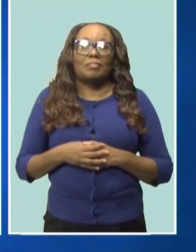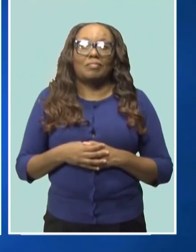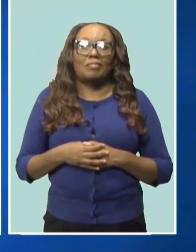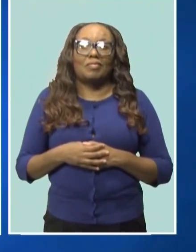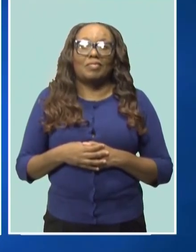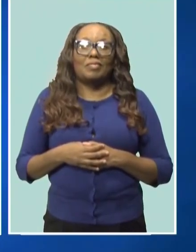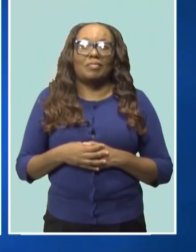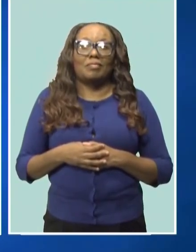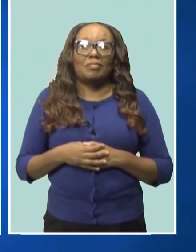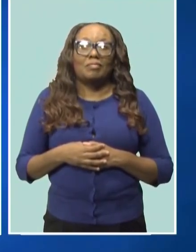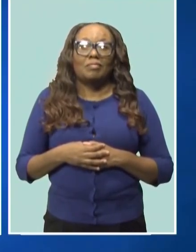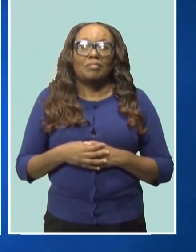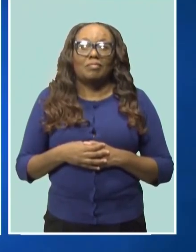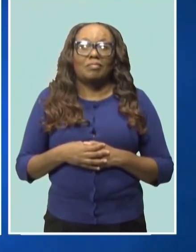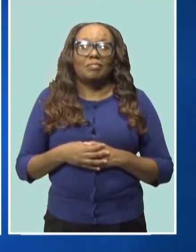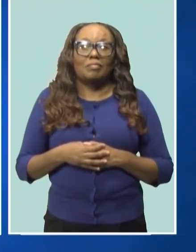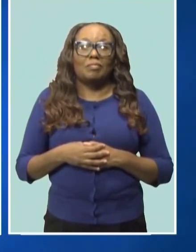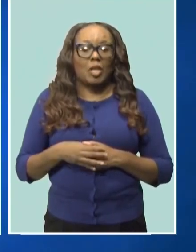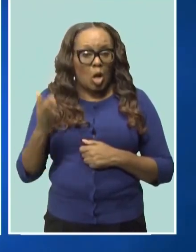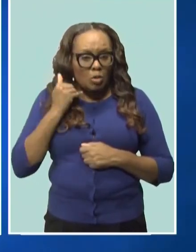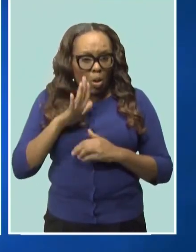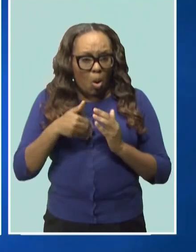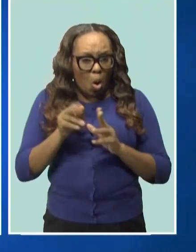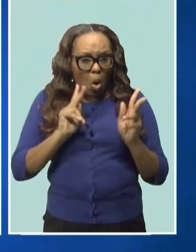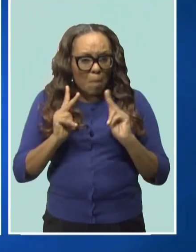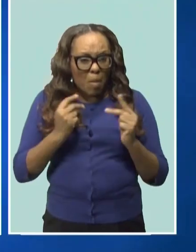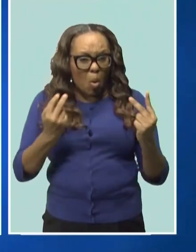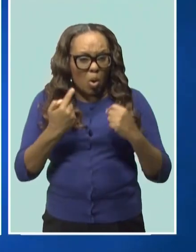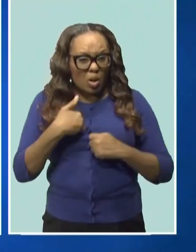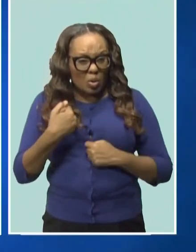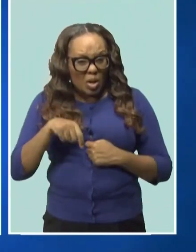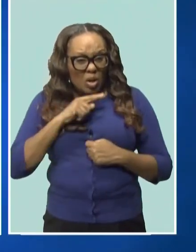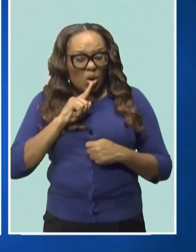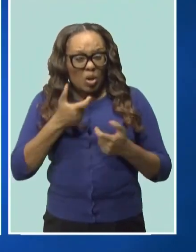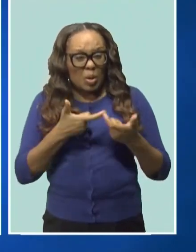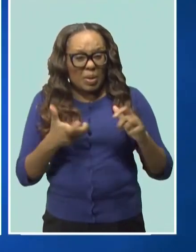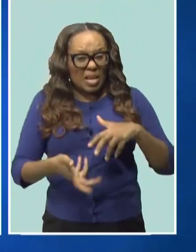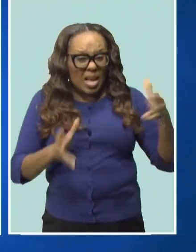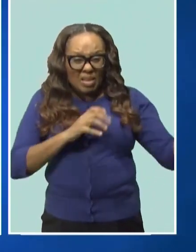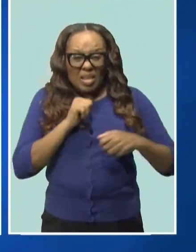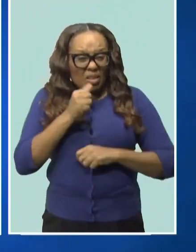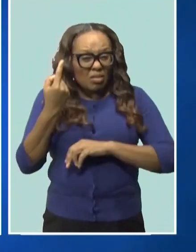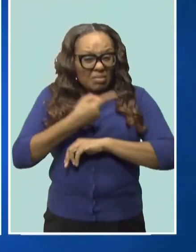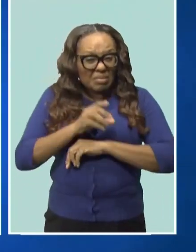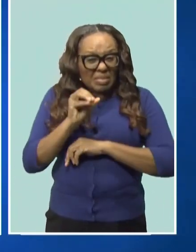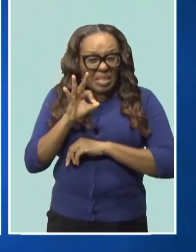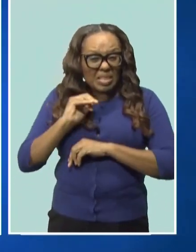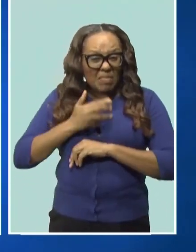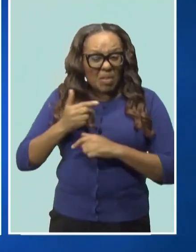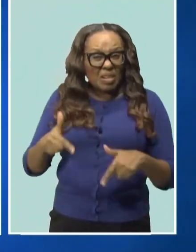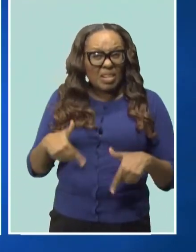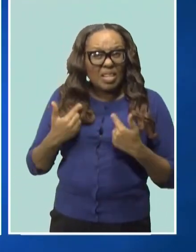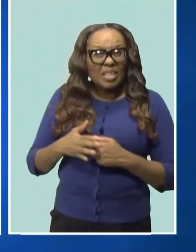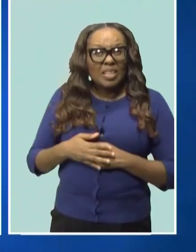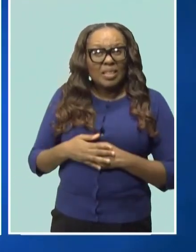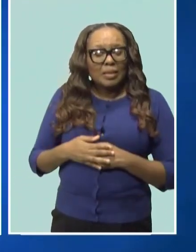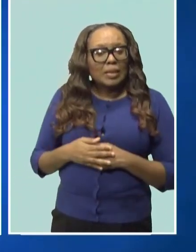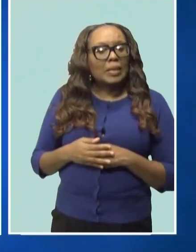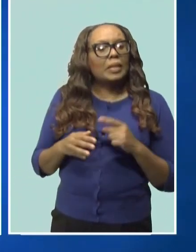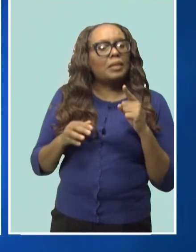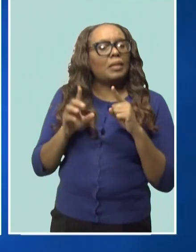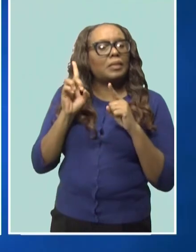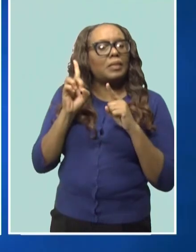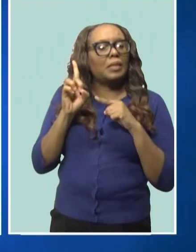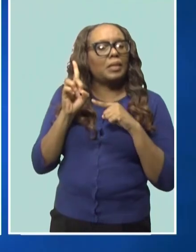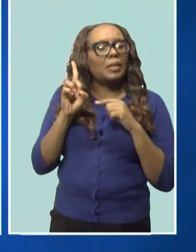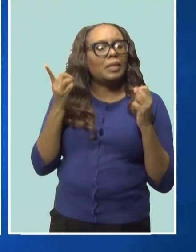a disaster. It starts with D, and there's a raw lunch. It's got the D for days, and it's got